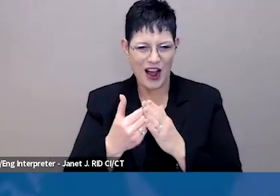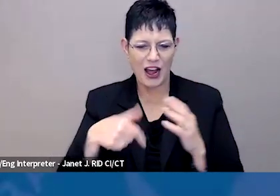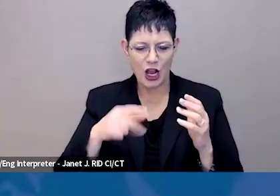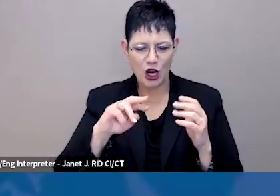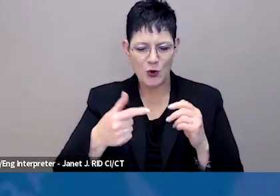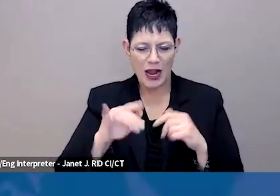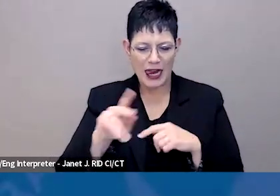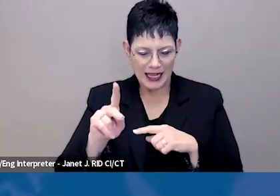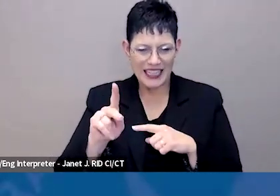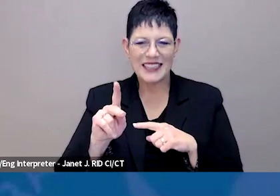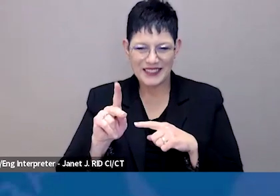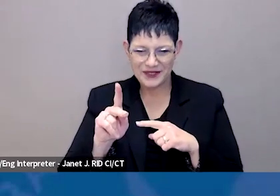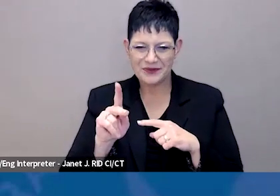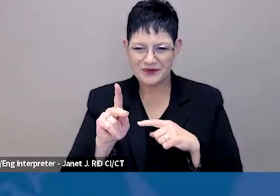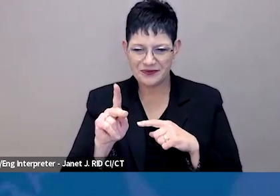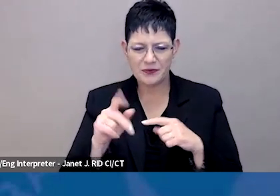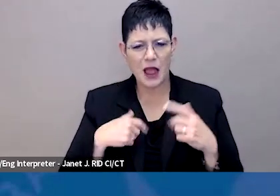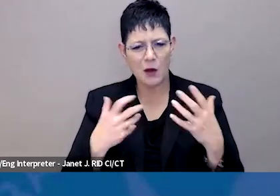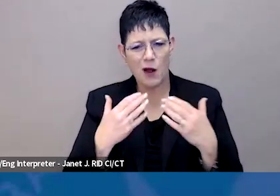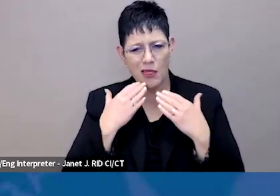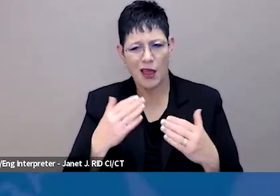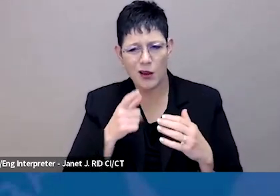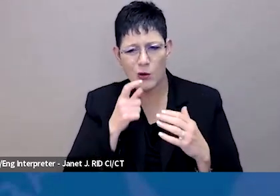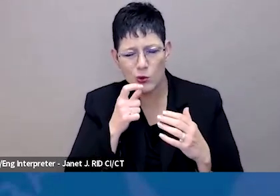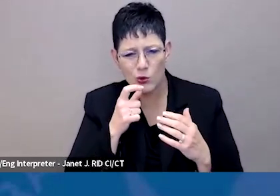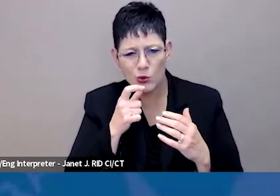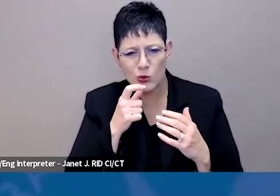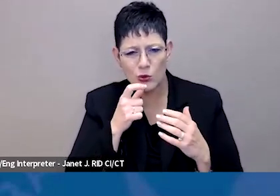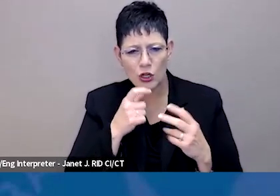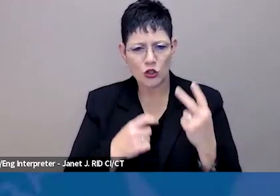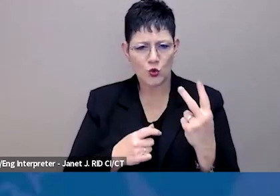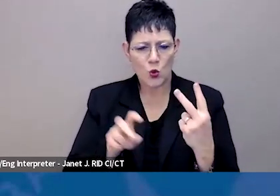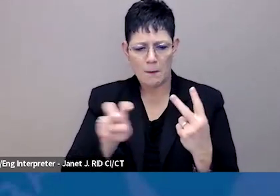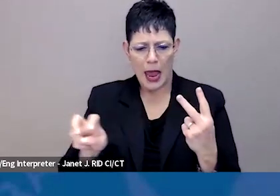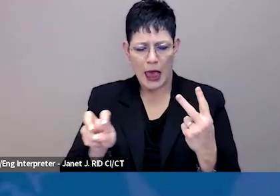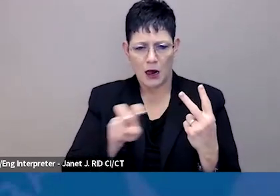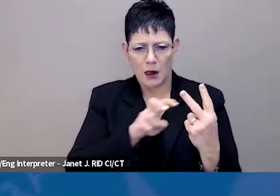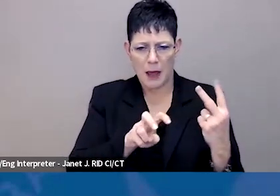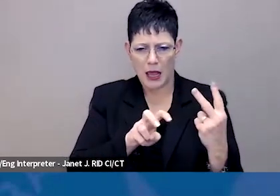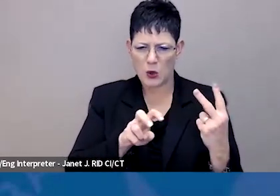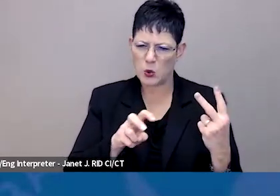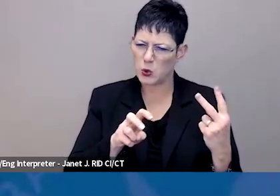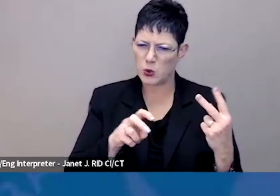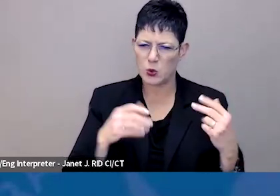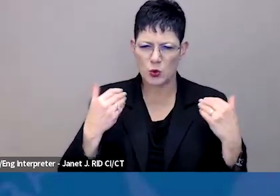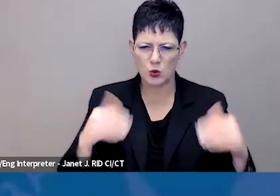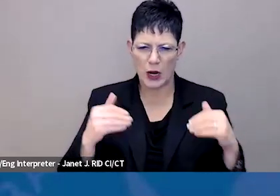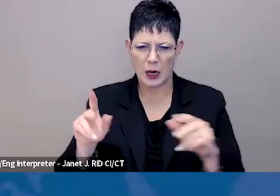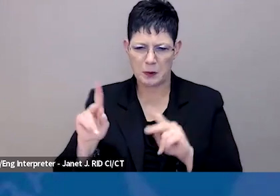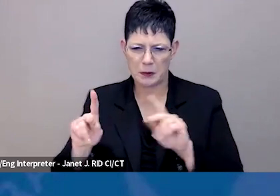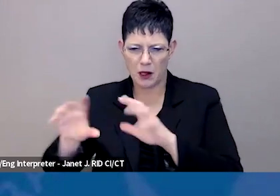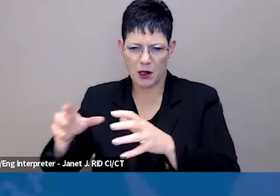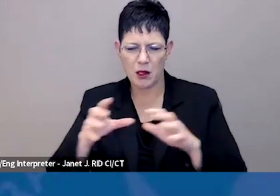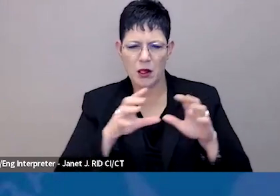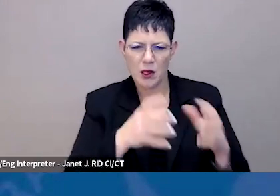Link, and I just want to thank the two panels that we had today to talk with